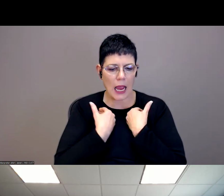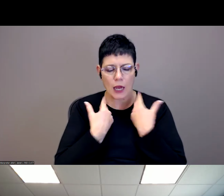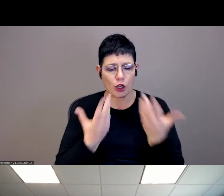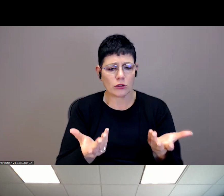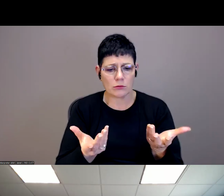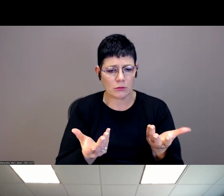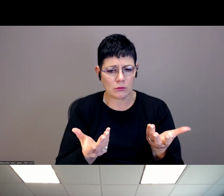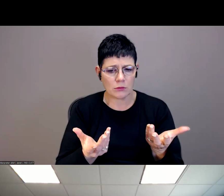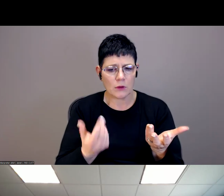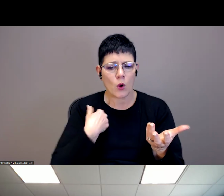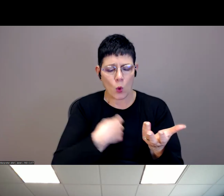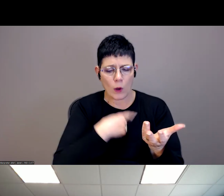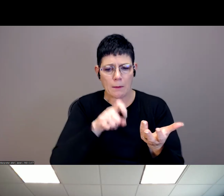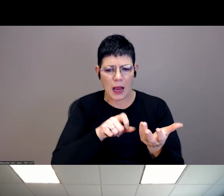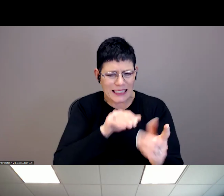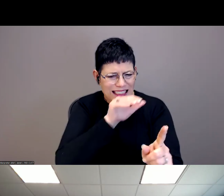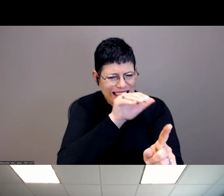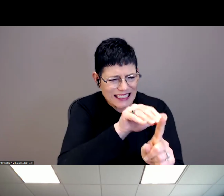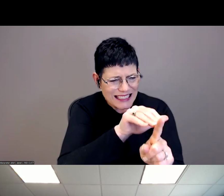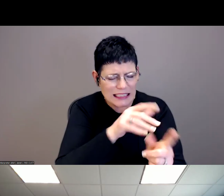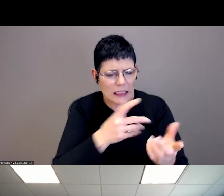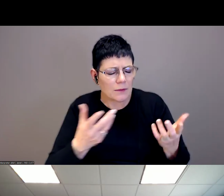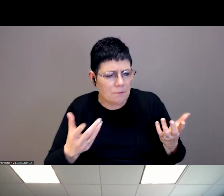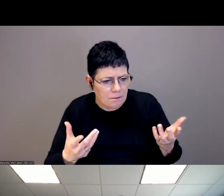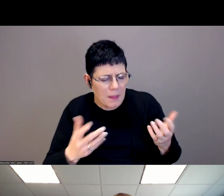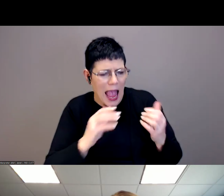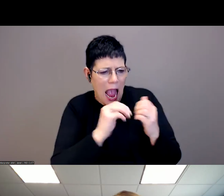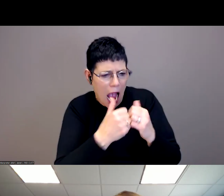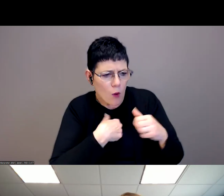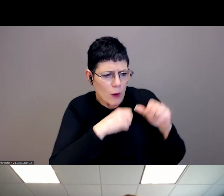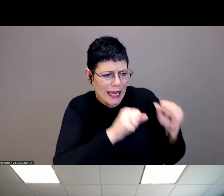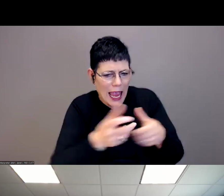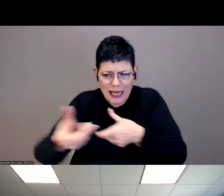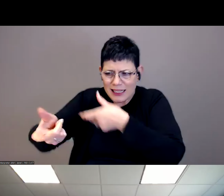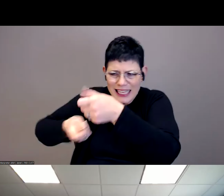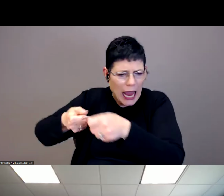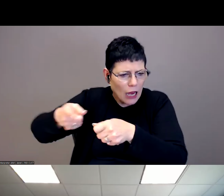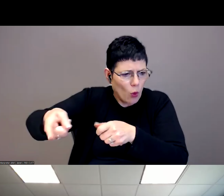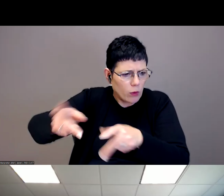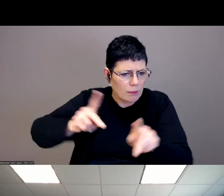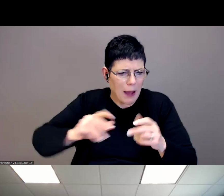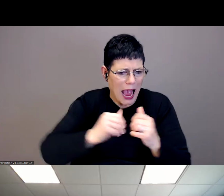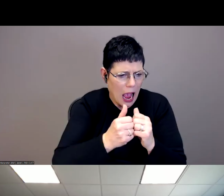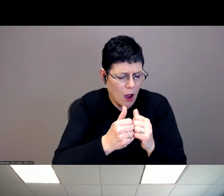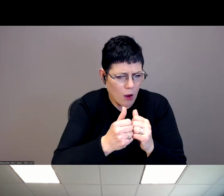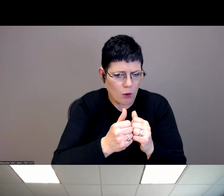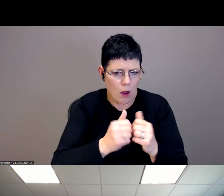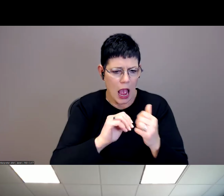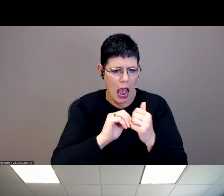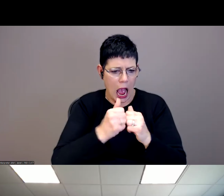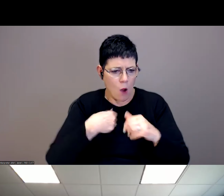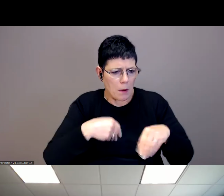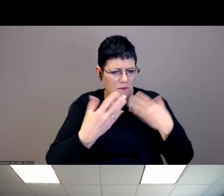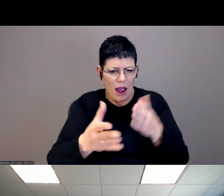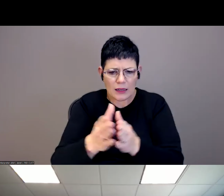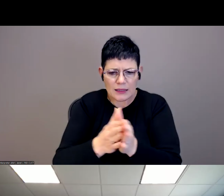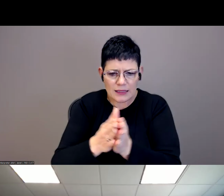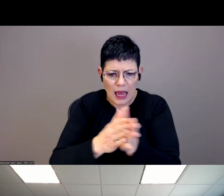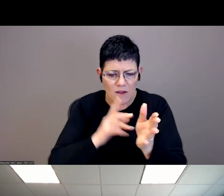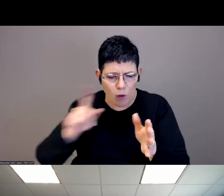partners, what's in it for the people we're trying to engage? And how do we make it actually beneficial